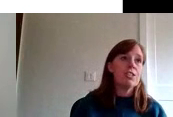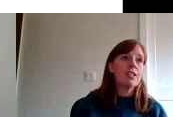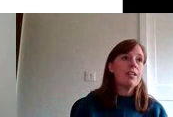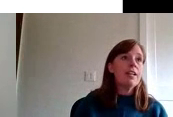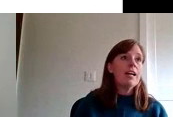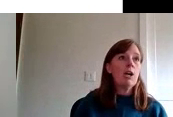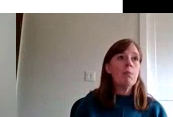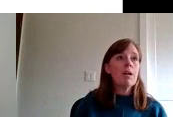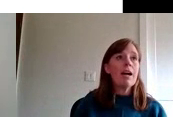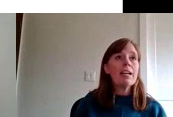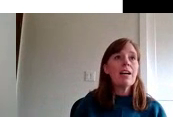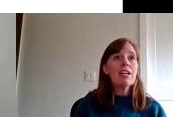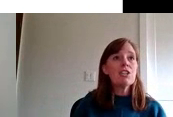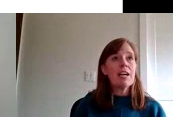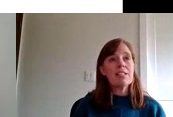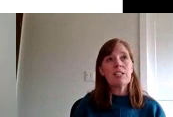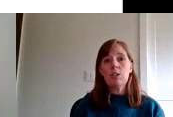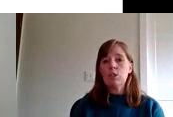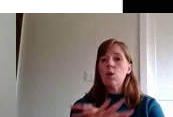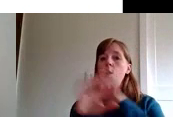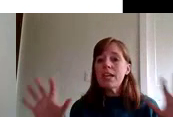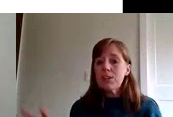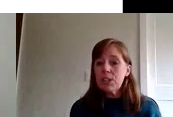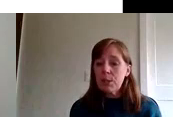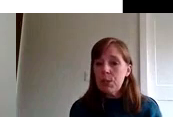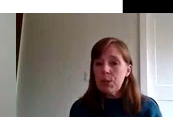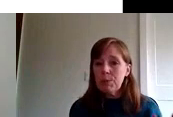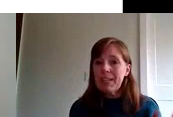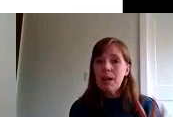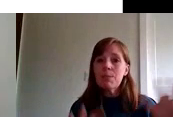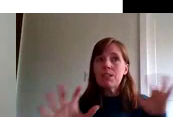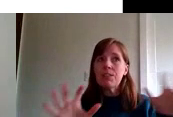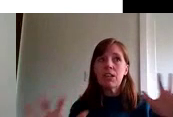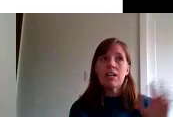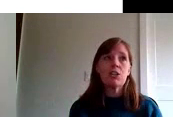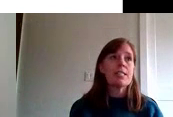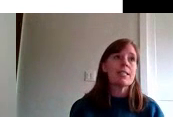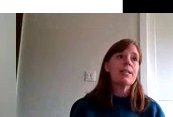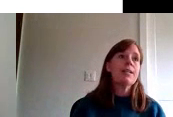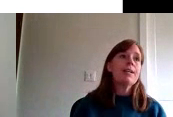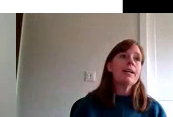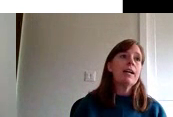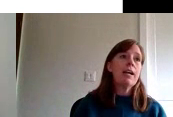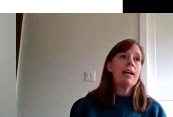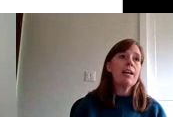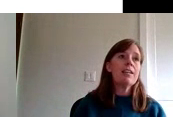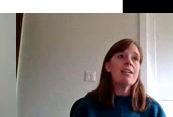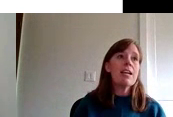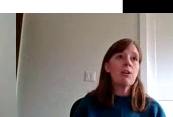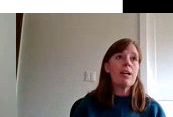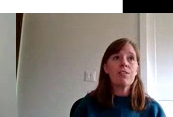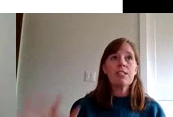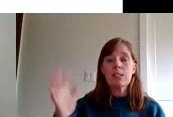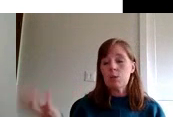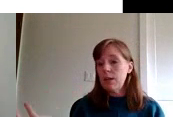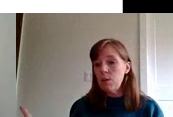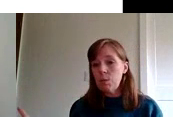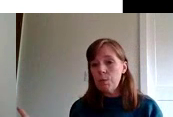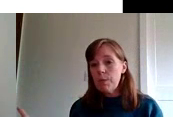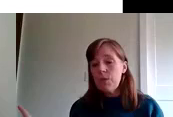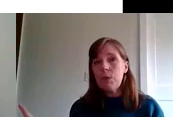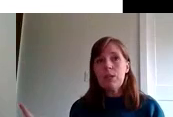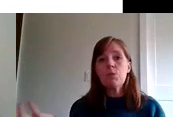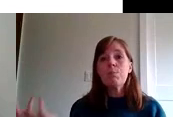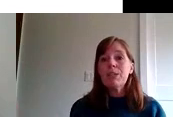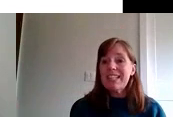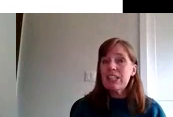color filters. High contrast, your whole entire computer becomes different contrast. And narrator, this is